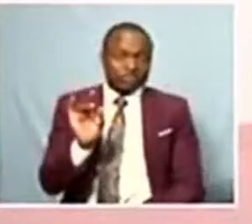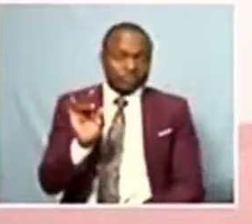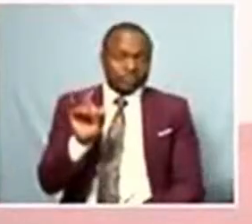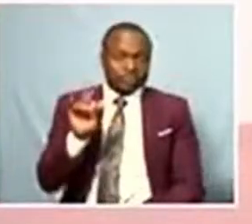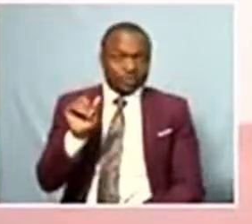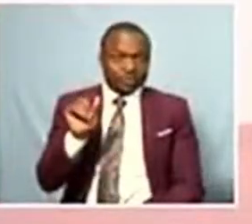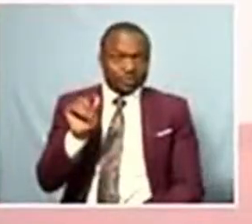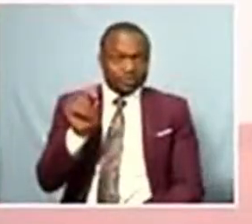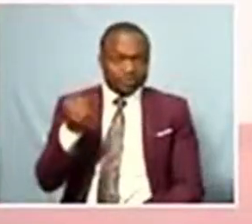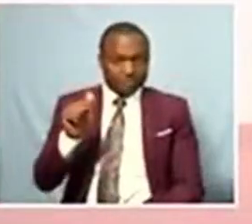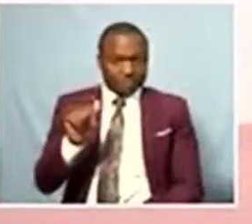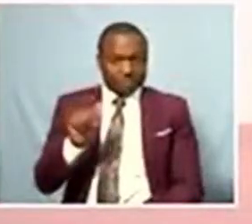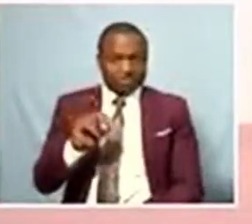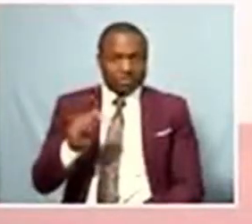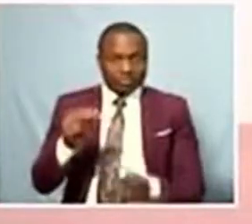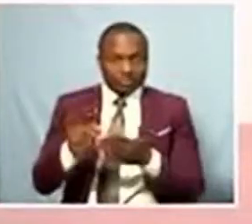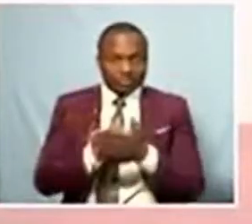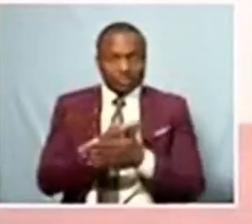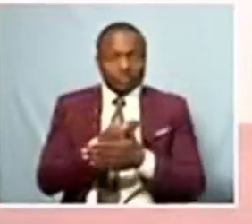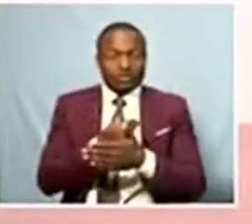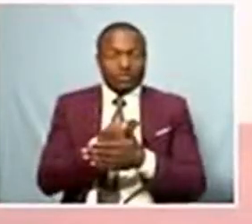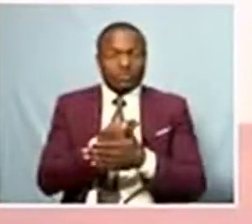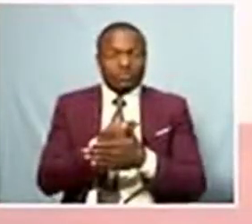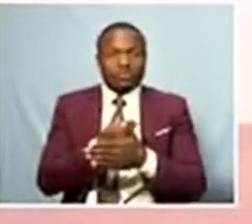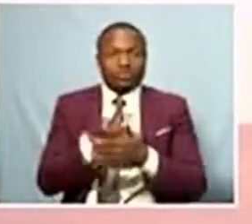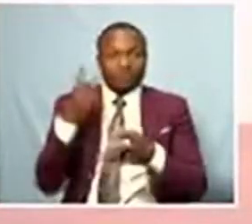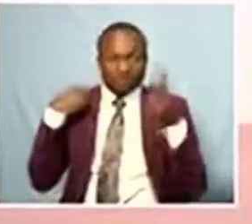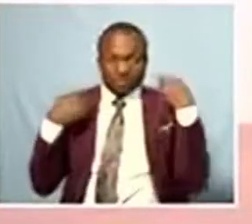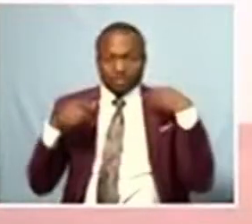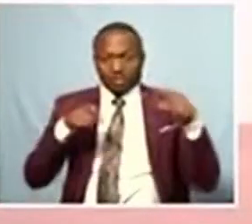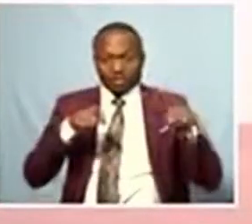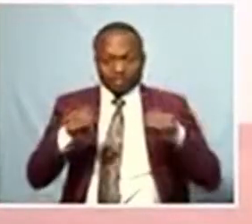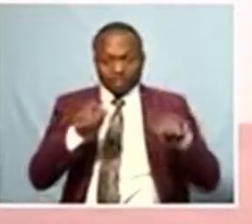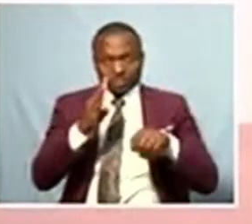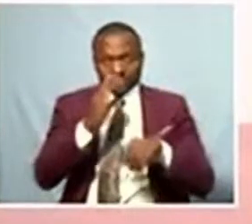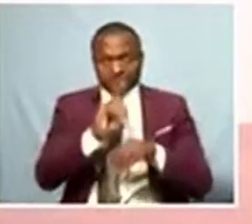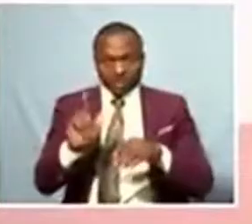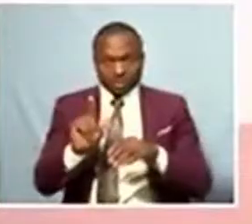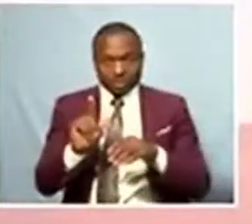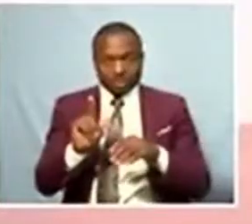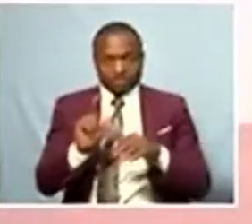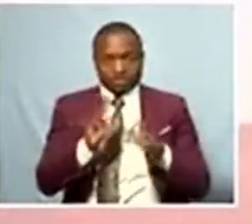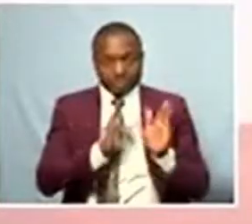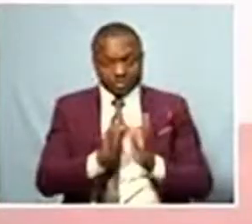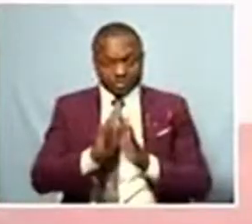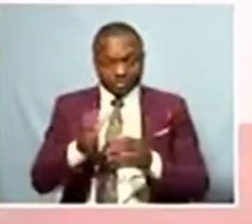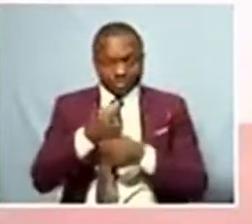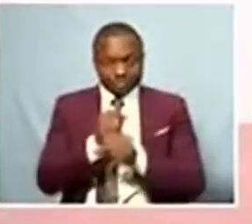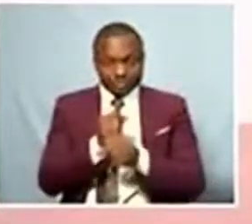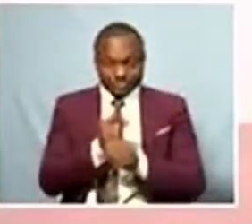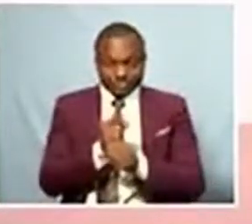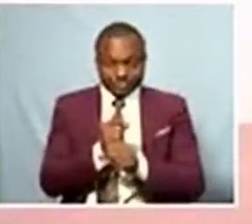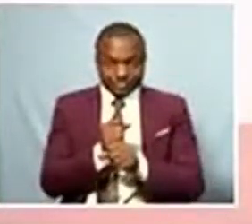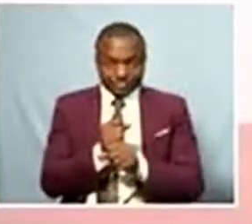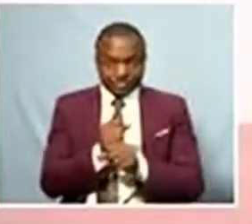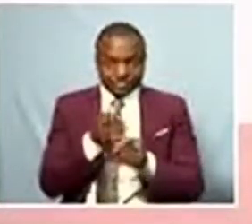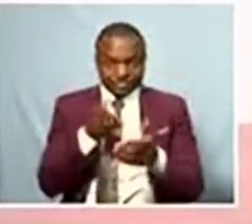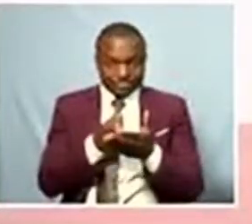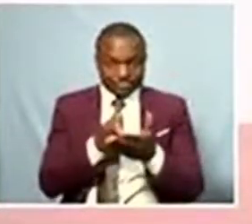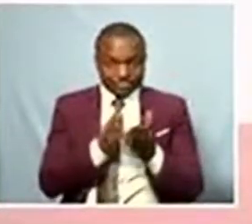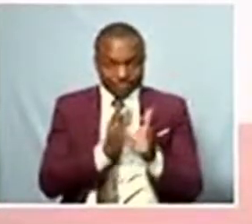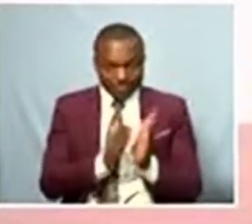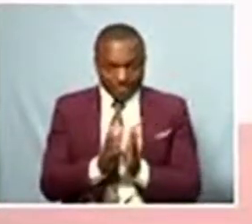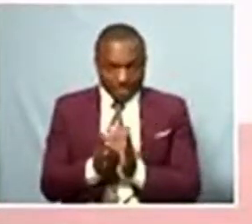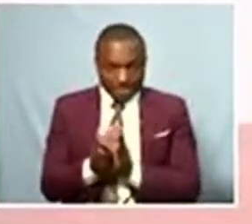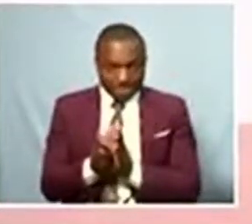new Immigration Control Bill is designed to align the immigration framework with recent